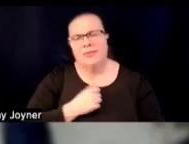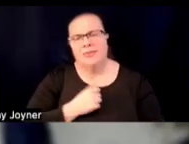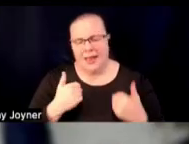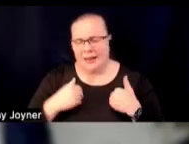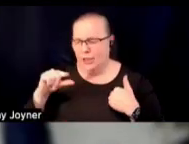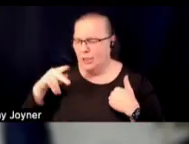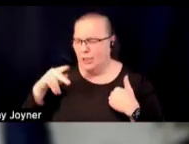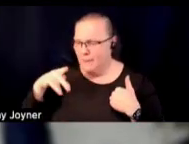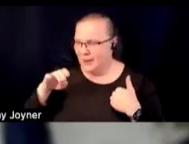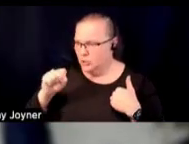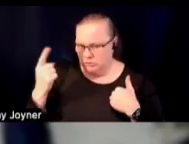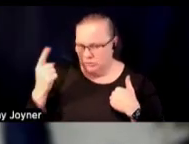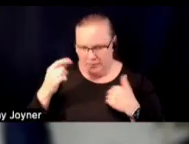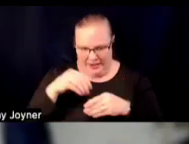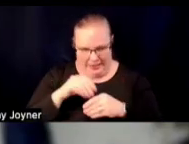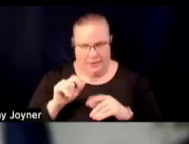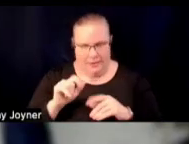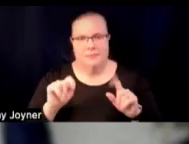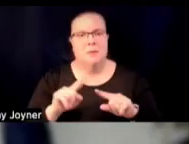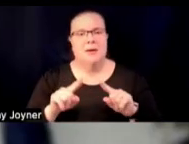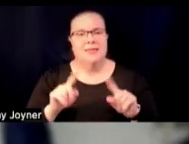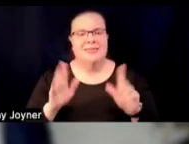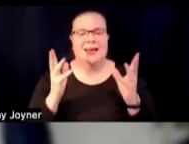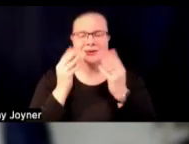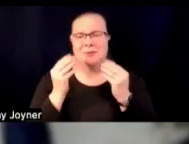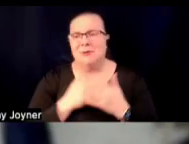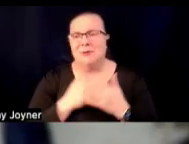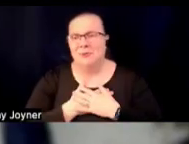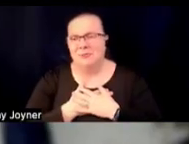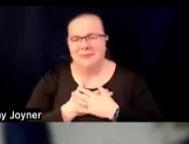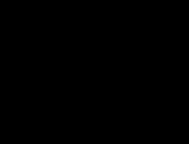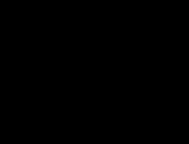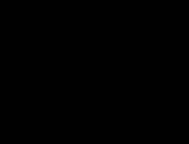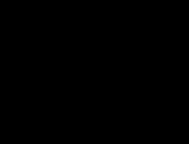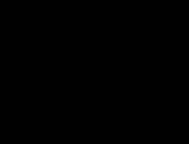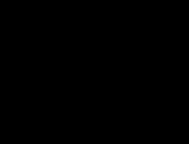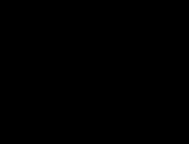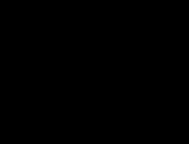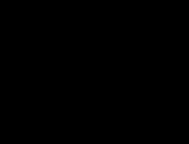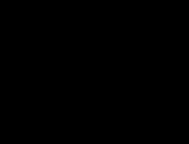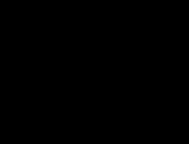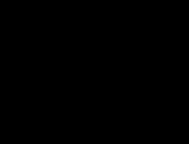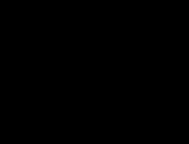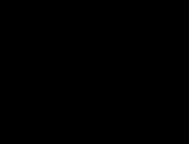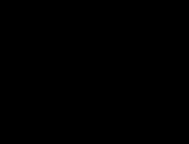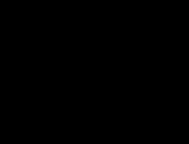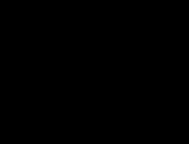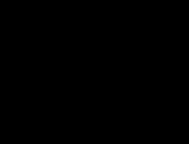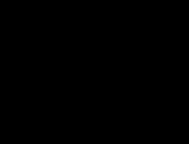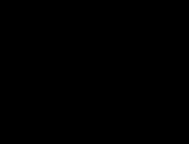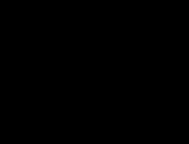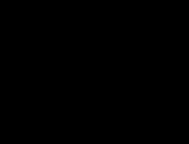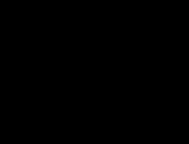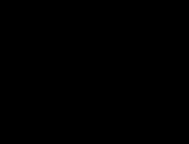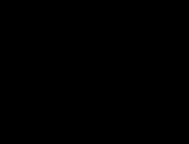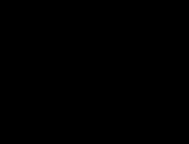sorry. Okay, you're Oh, perfect. that's neat. Thank you. So neat. Yeah,